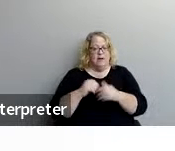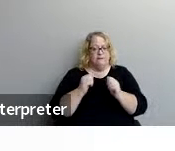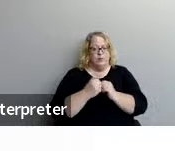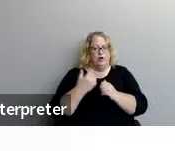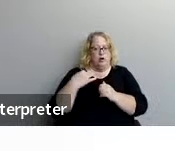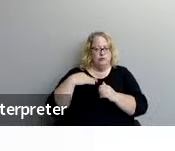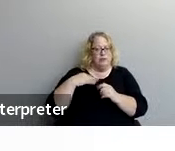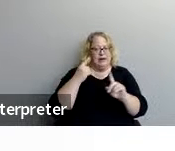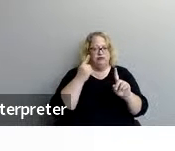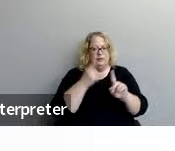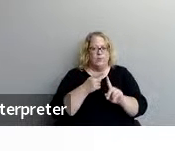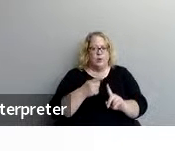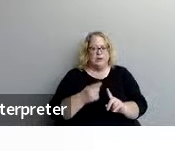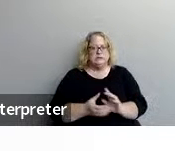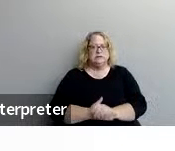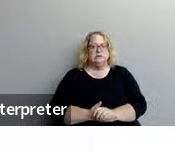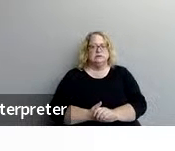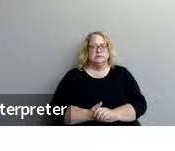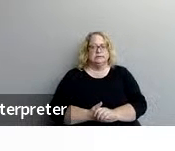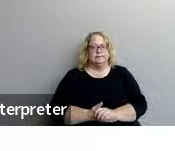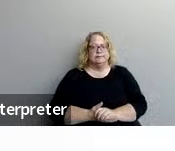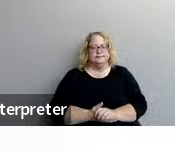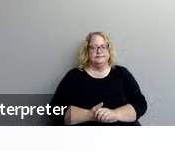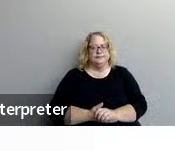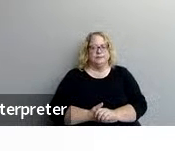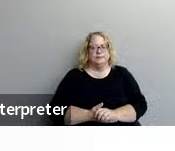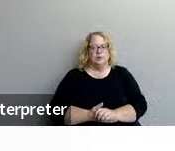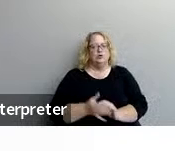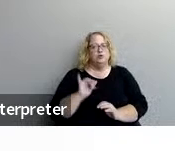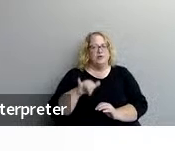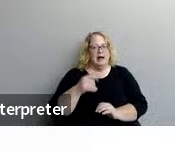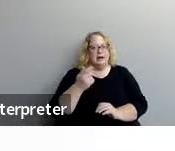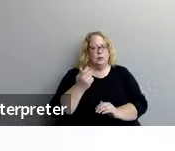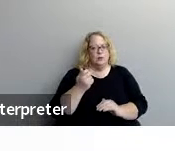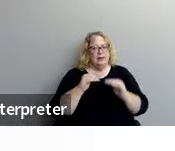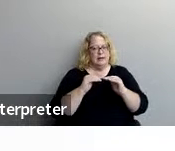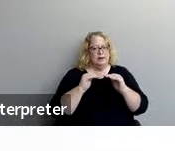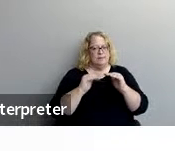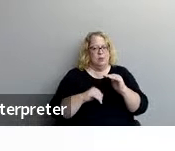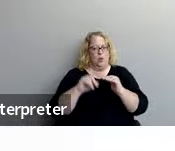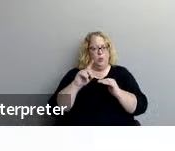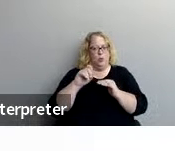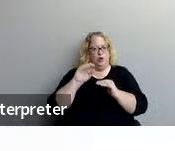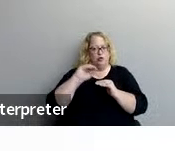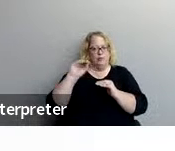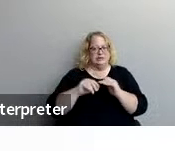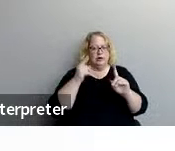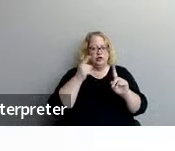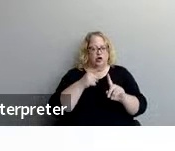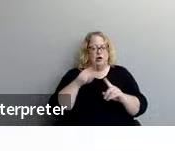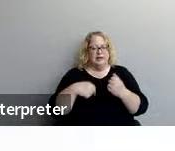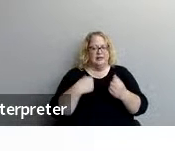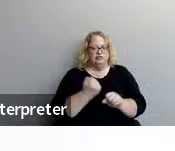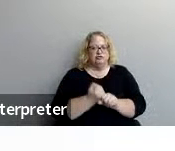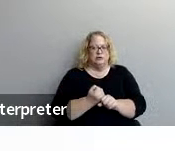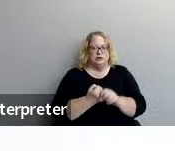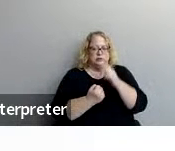accreditation points, if you will. So that one did fall a little bit below the 100% target this